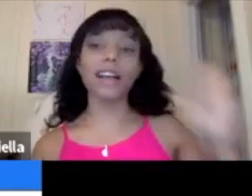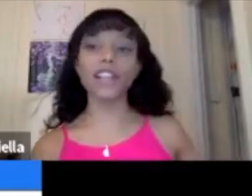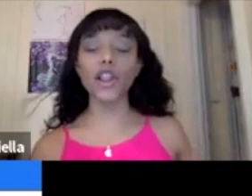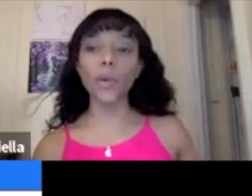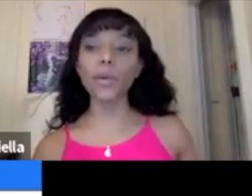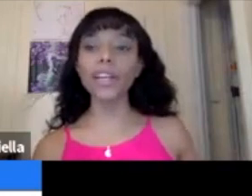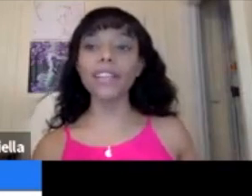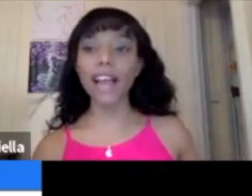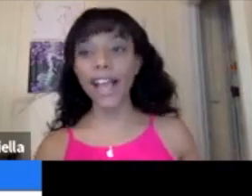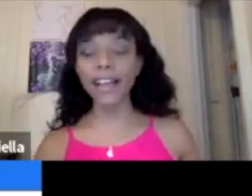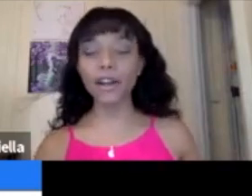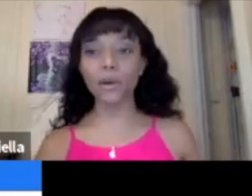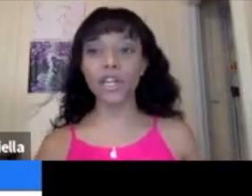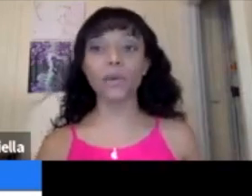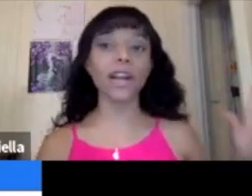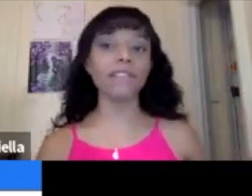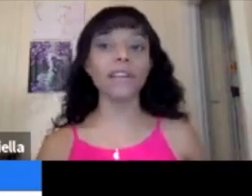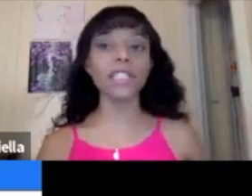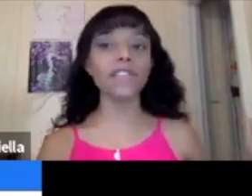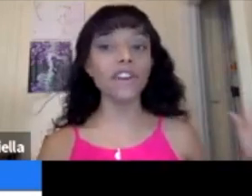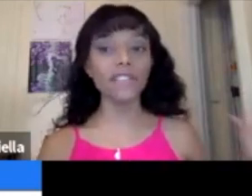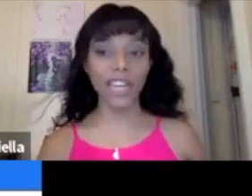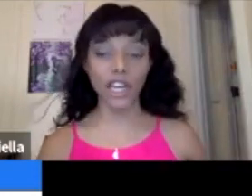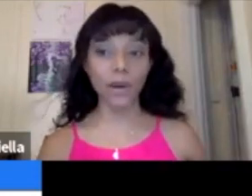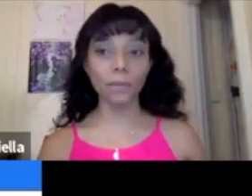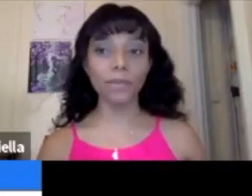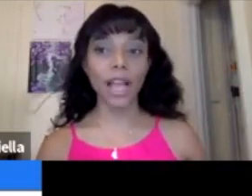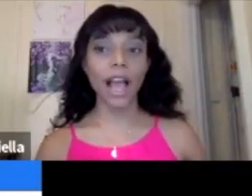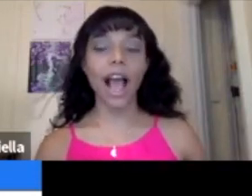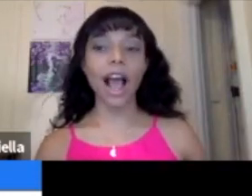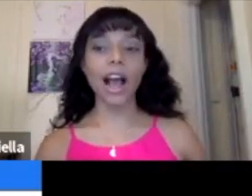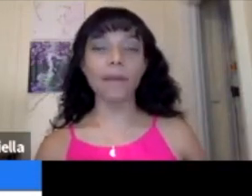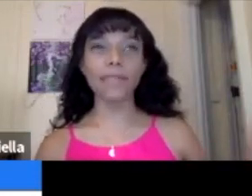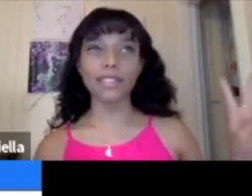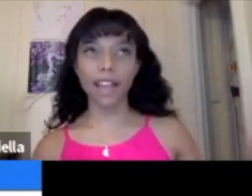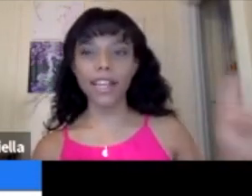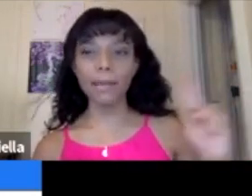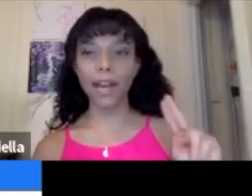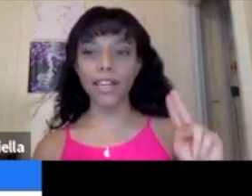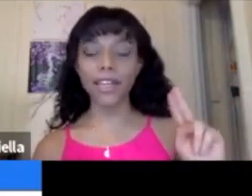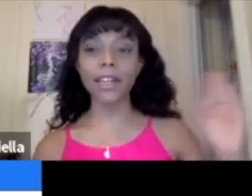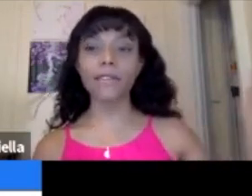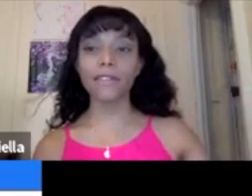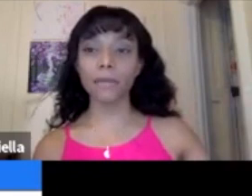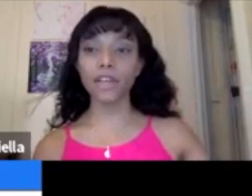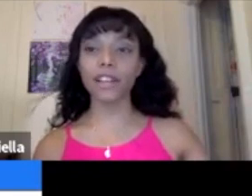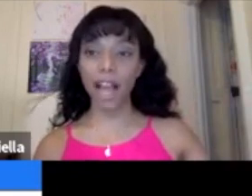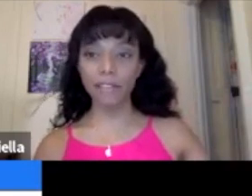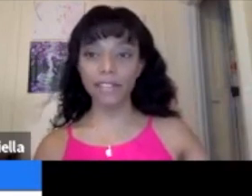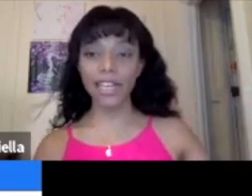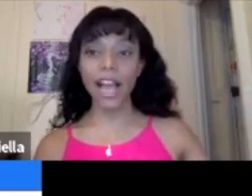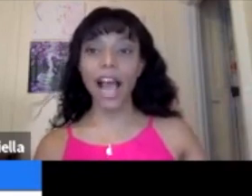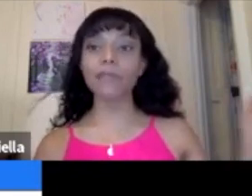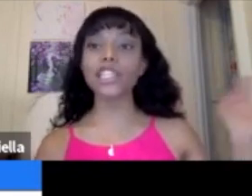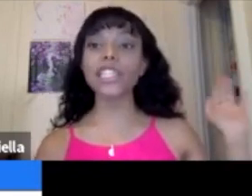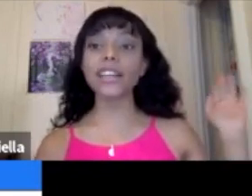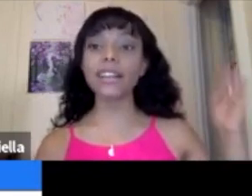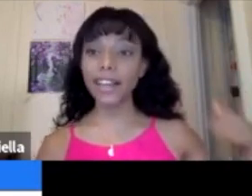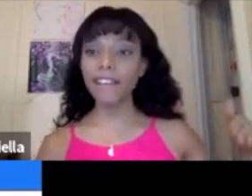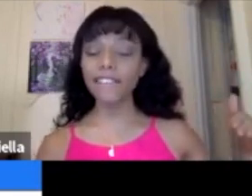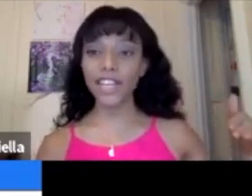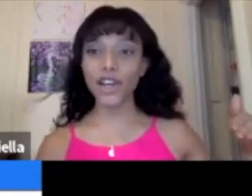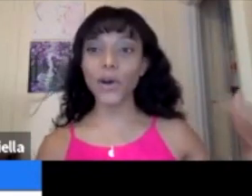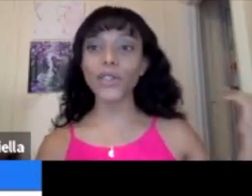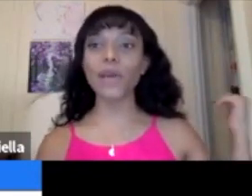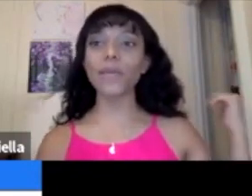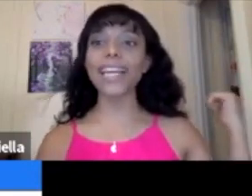buttons on the lower left-hand corner. One of them is for video. The second button from your left, I want you to click